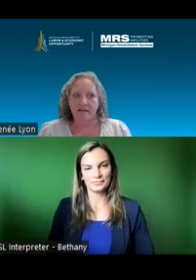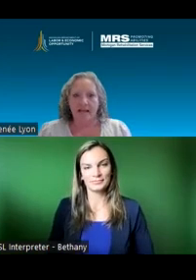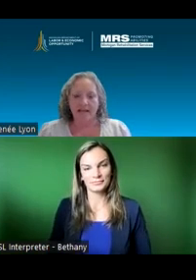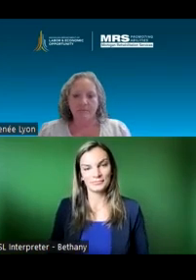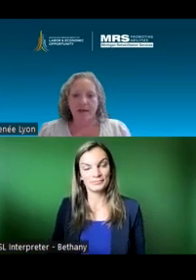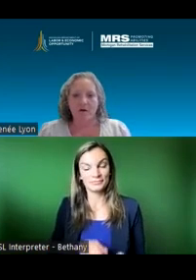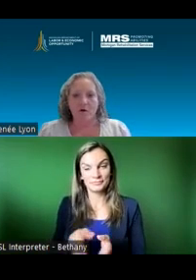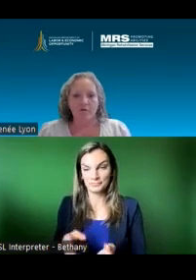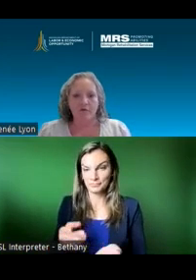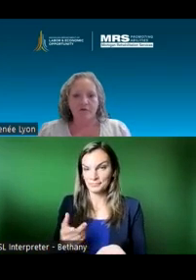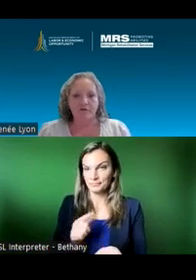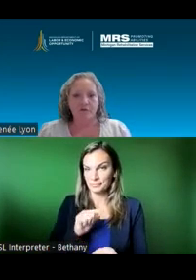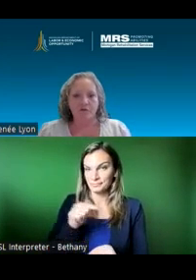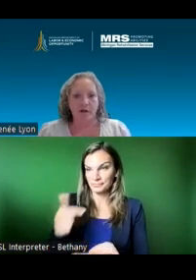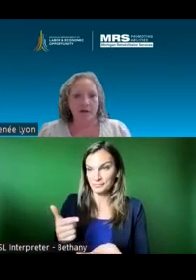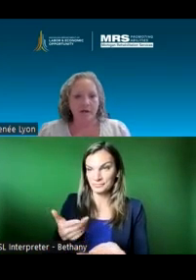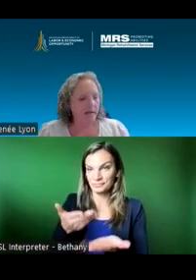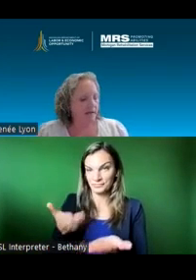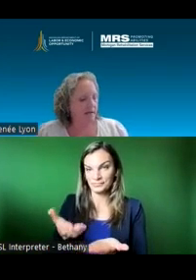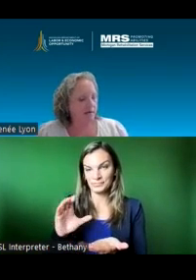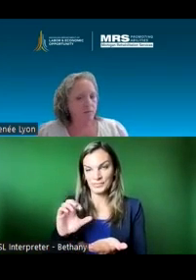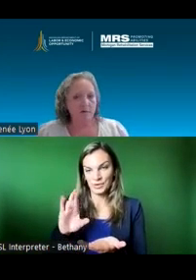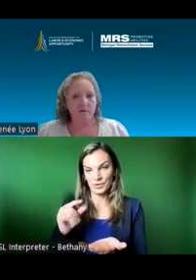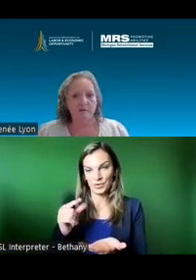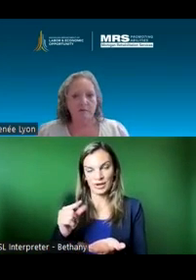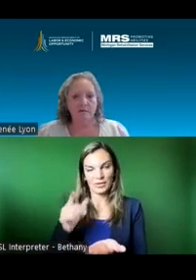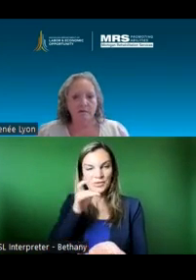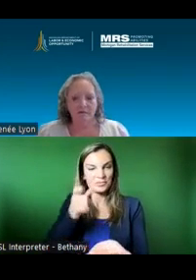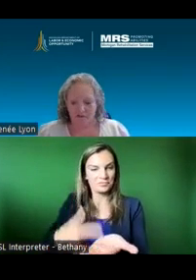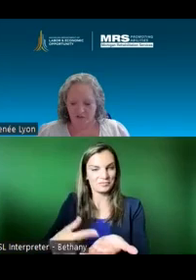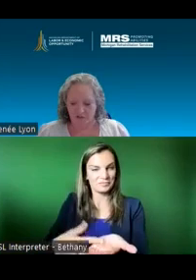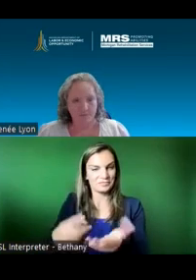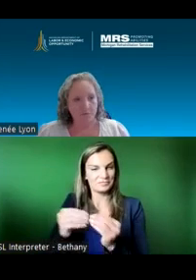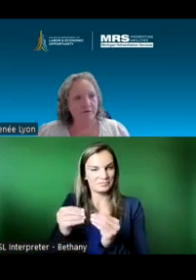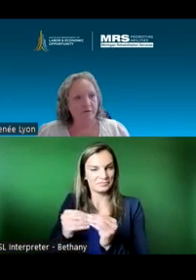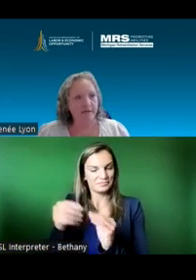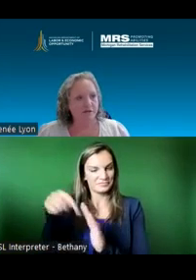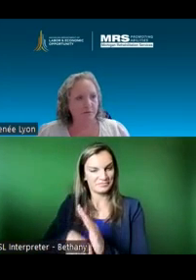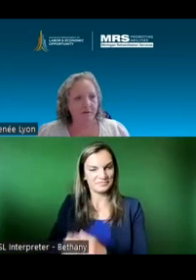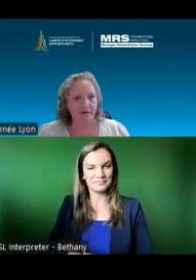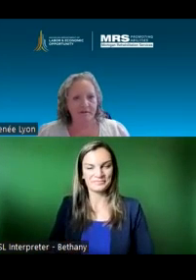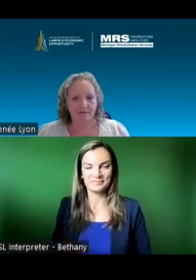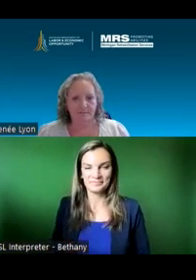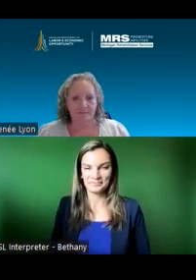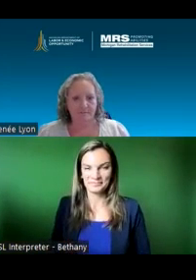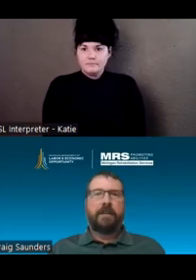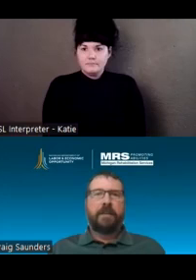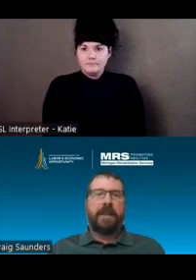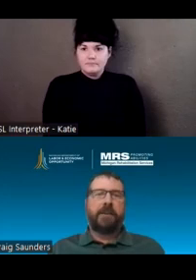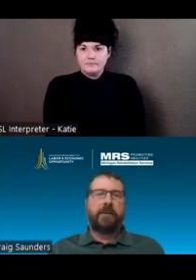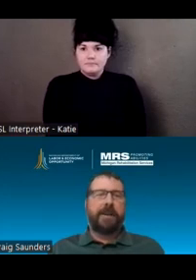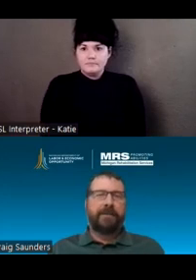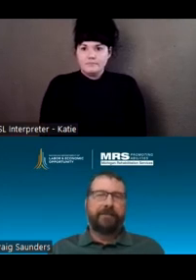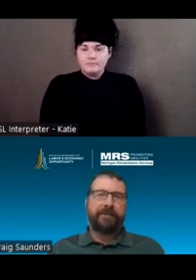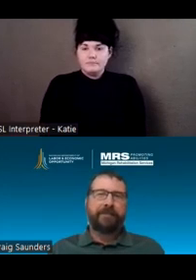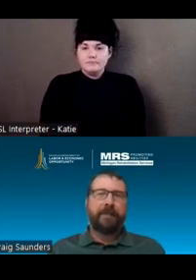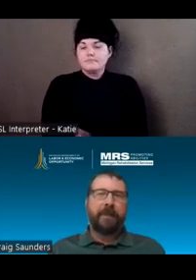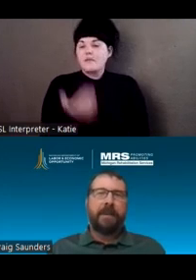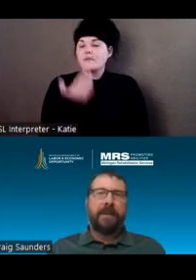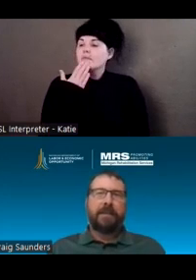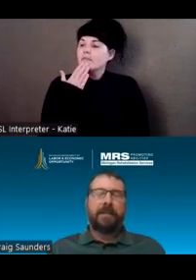Next, I'm going to hand it back over to Craig, and he will share some more information with us. Thank you,